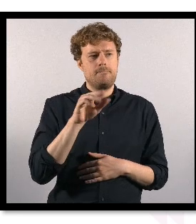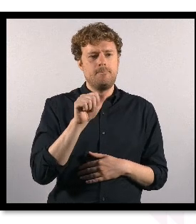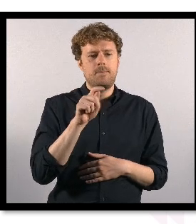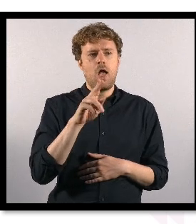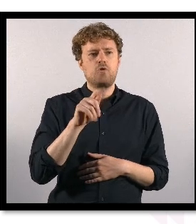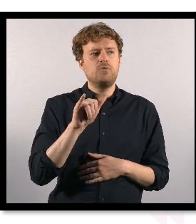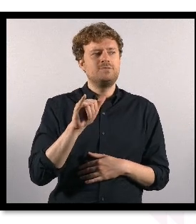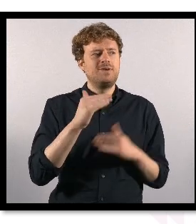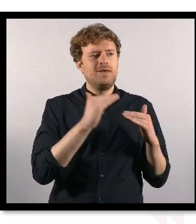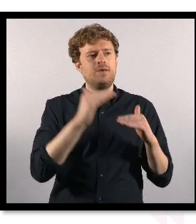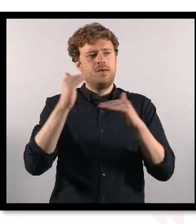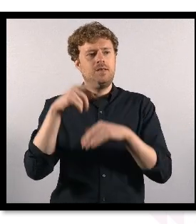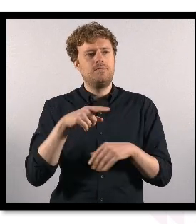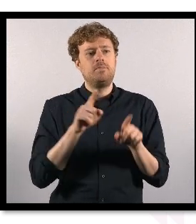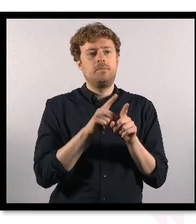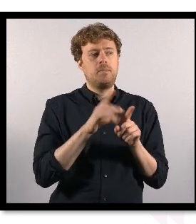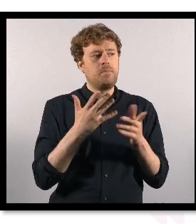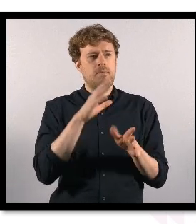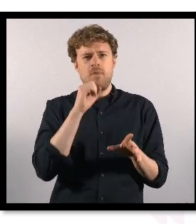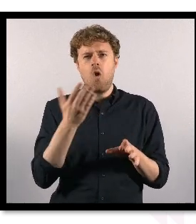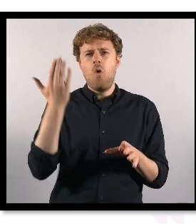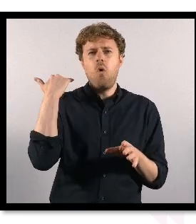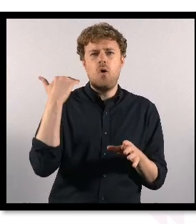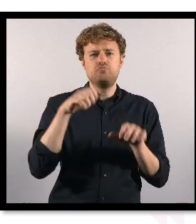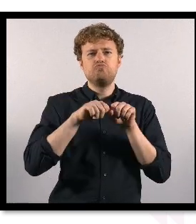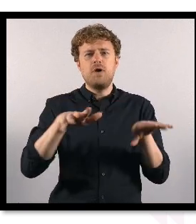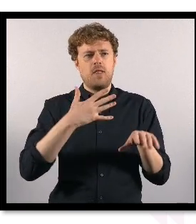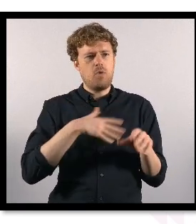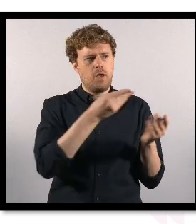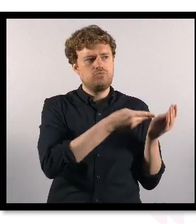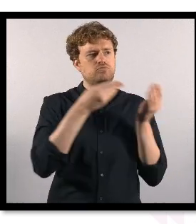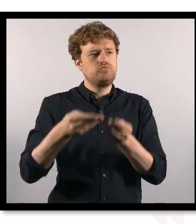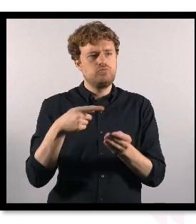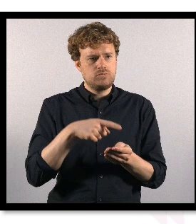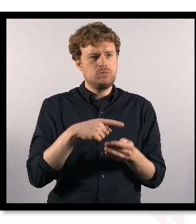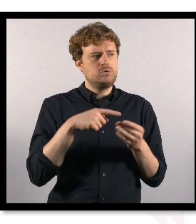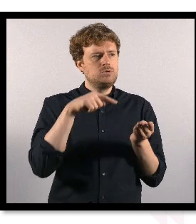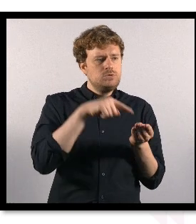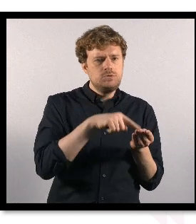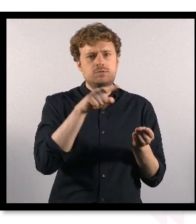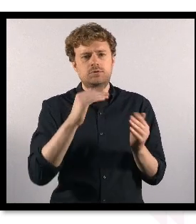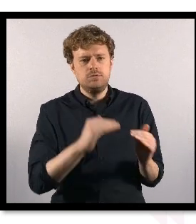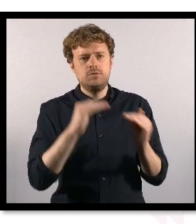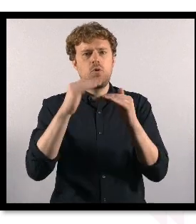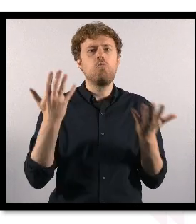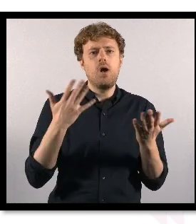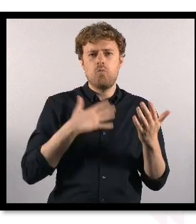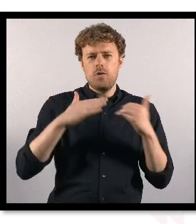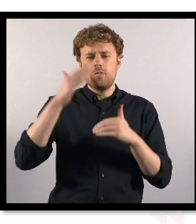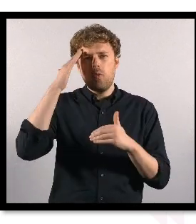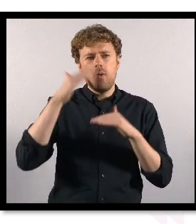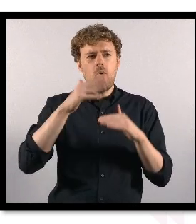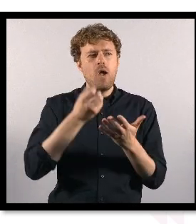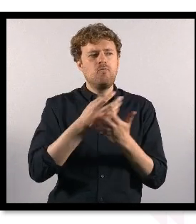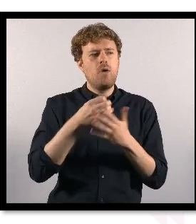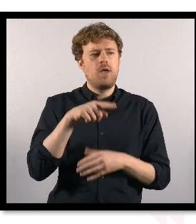And the third question we asked is if people are actually already relying on these levels internally and how they are doing it. I know as an end user I actually do